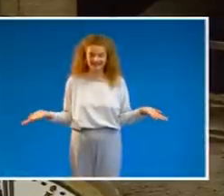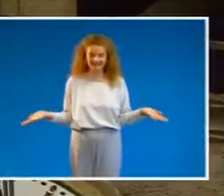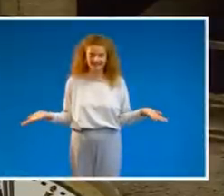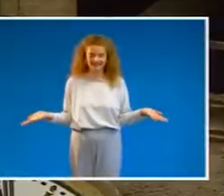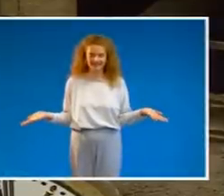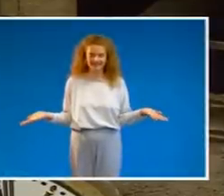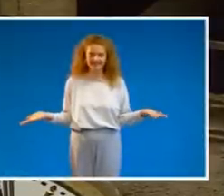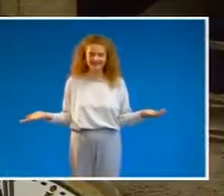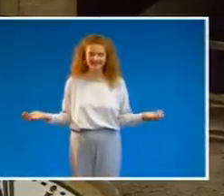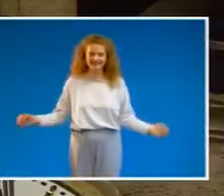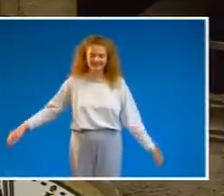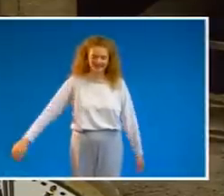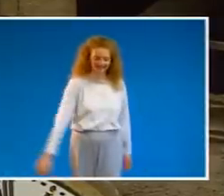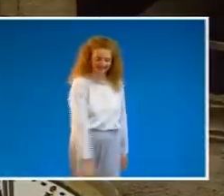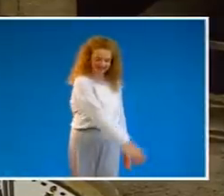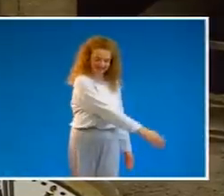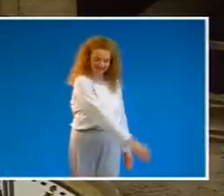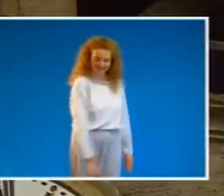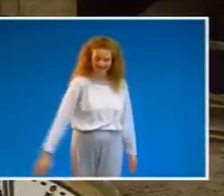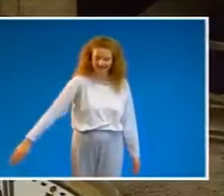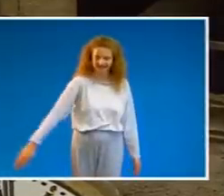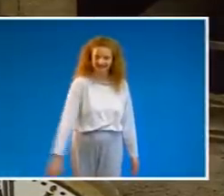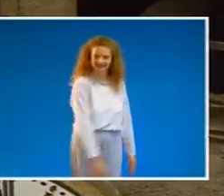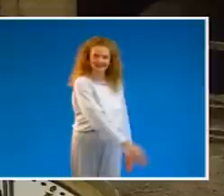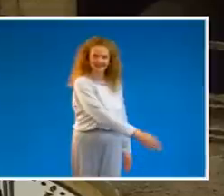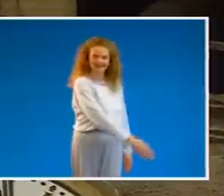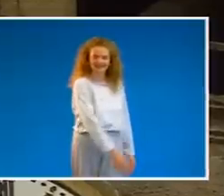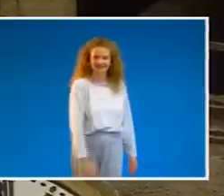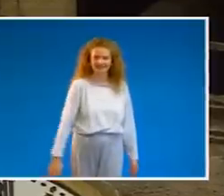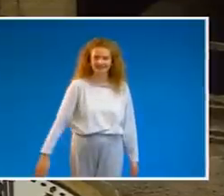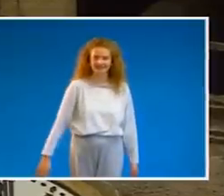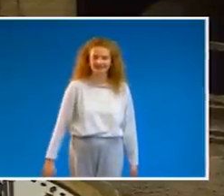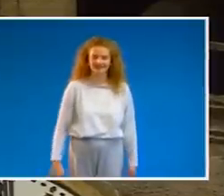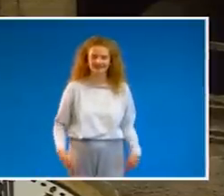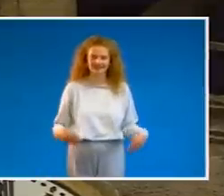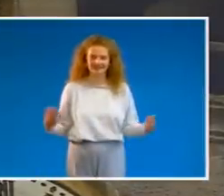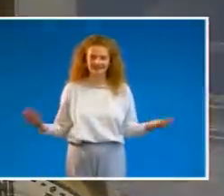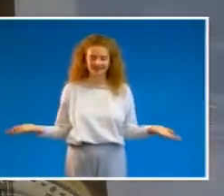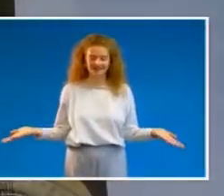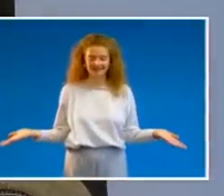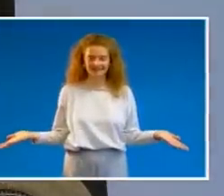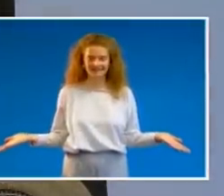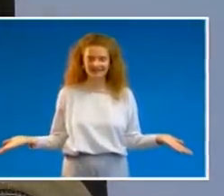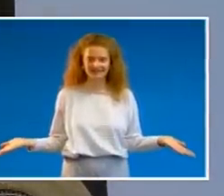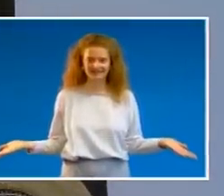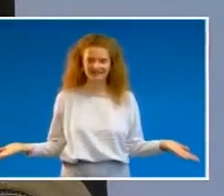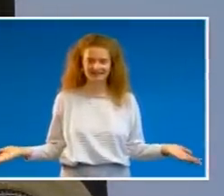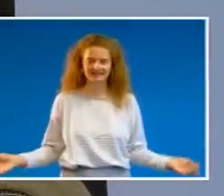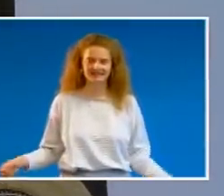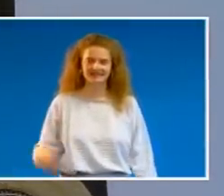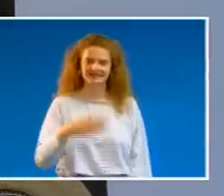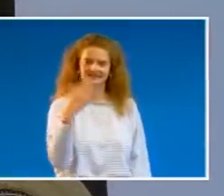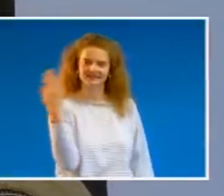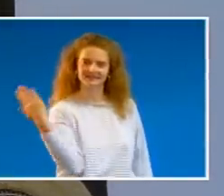What does the clock in the hall say? Tick, tock, tick, tock. What does the clock in the